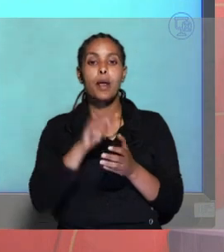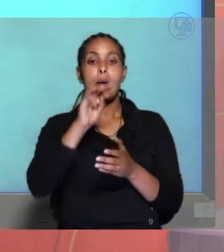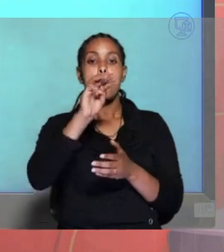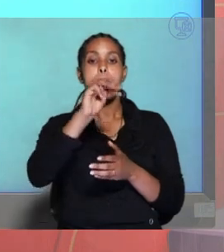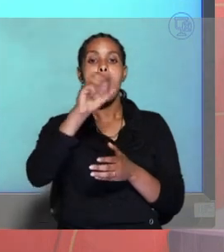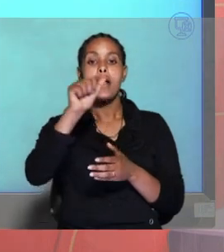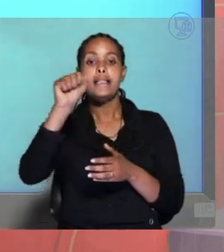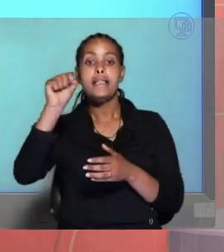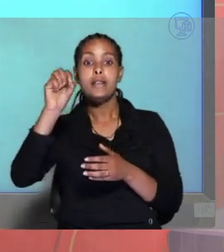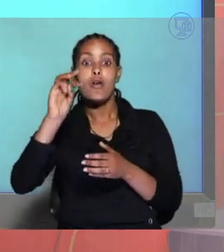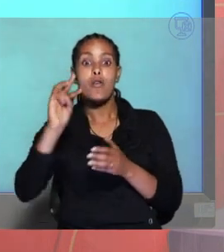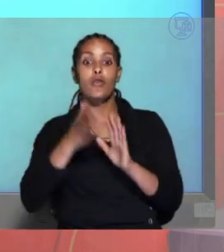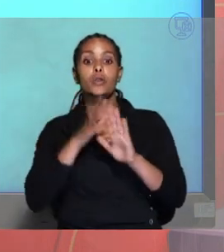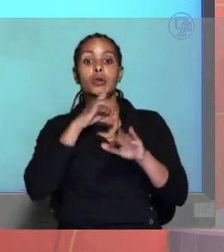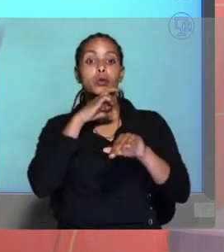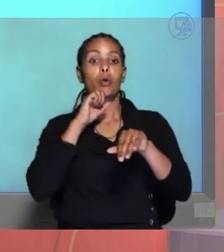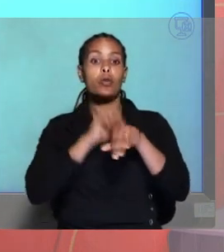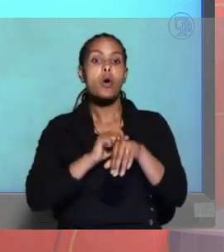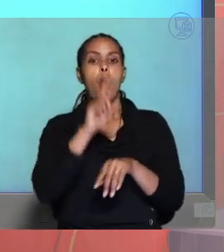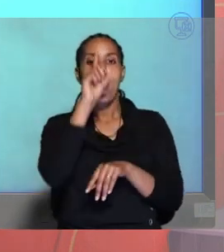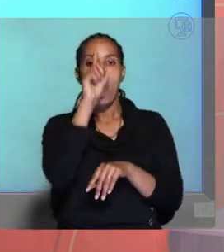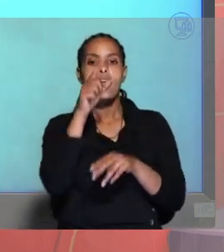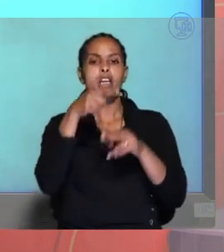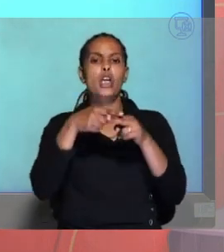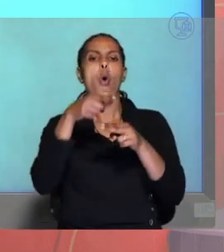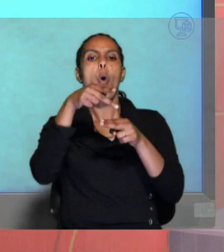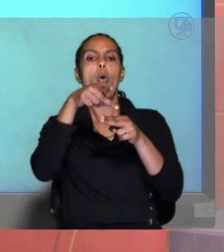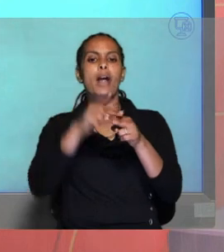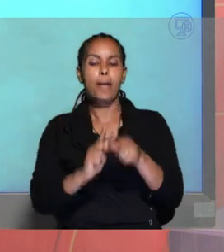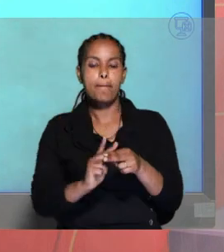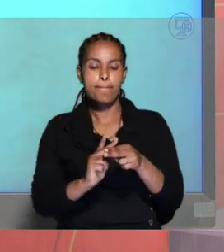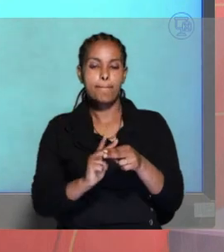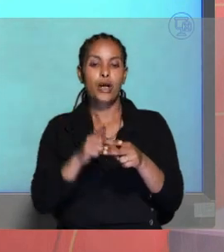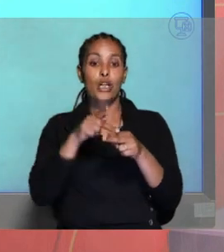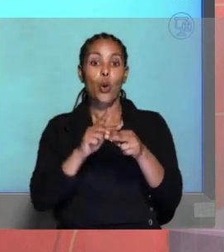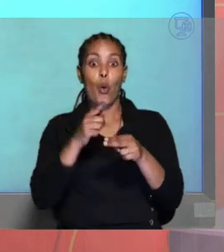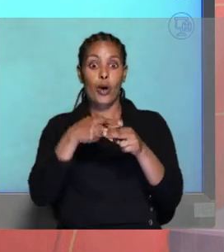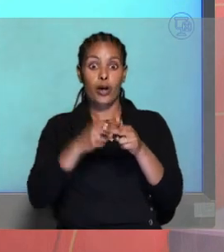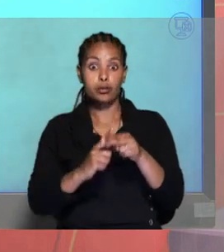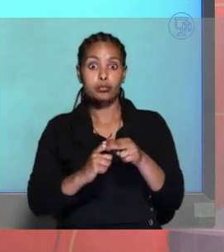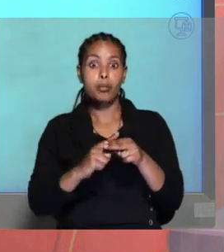Mass of solvent is 1 kilogram. Mass of water